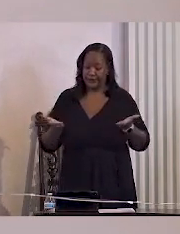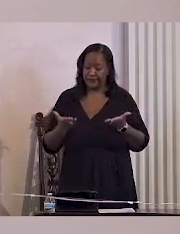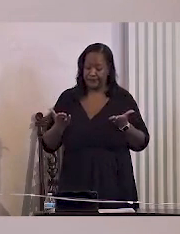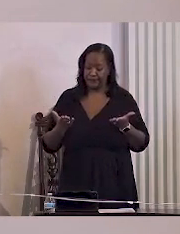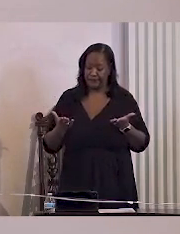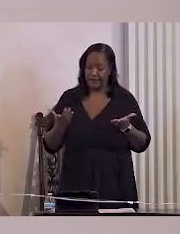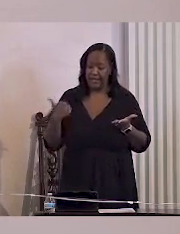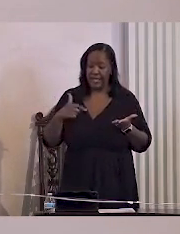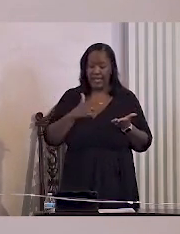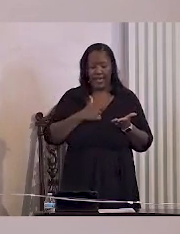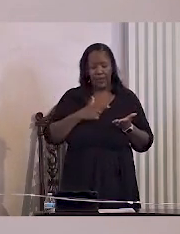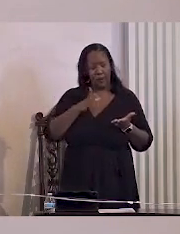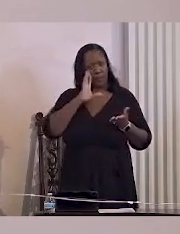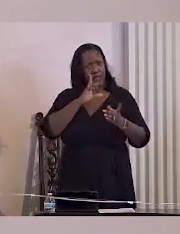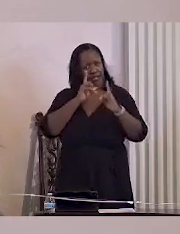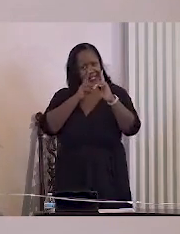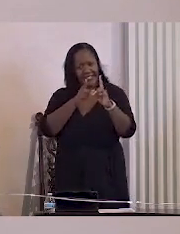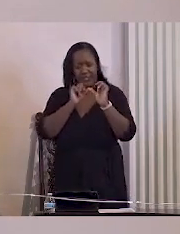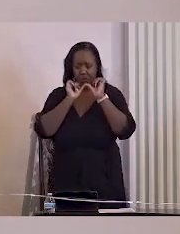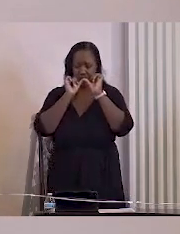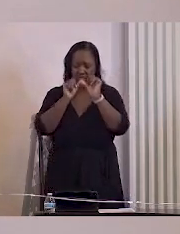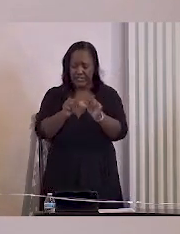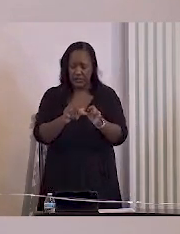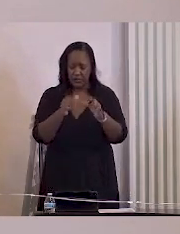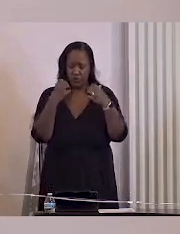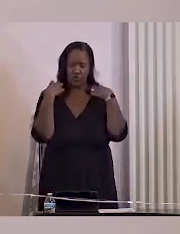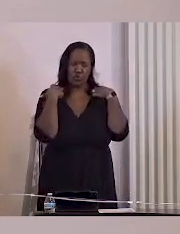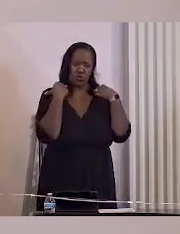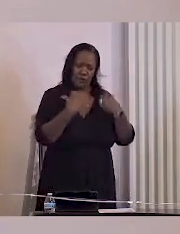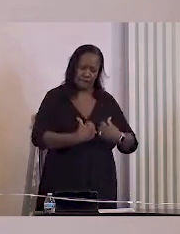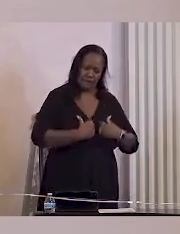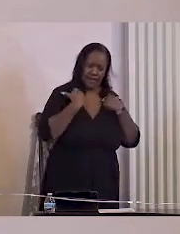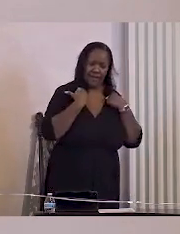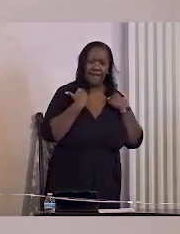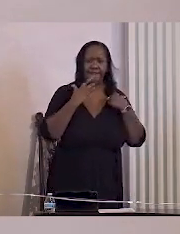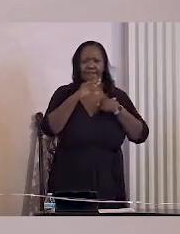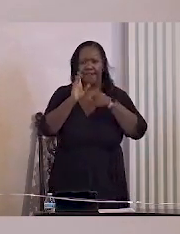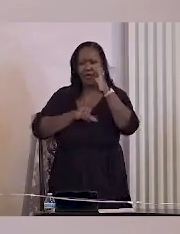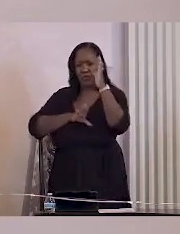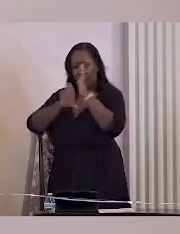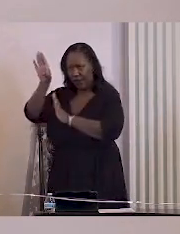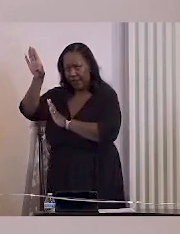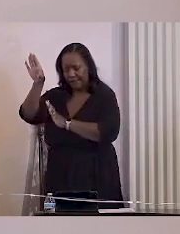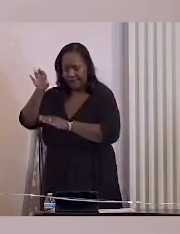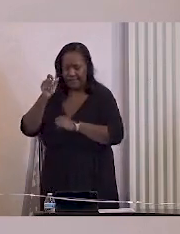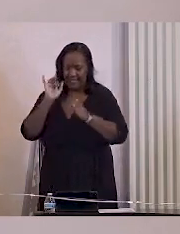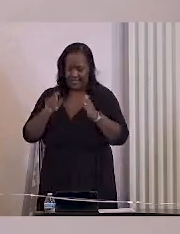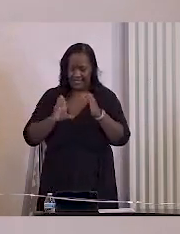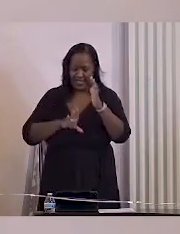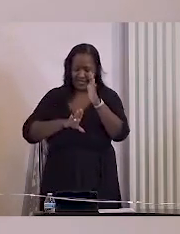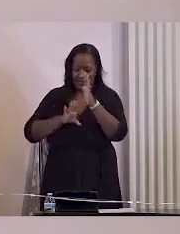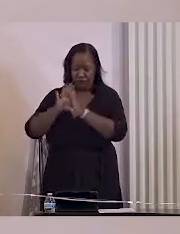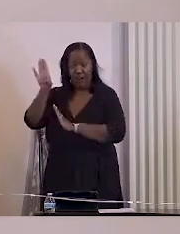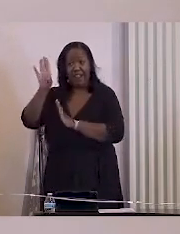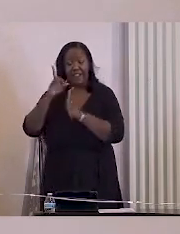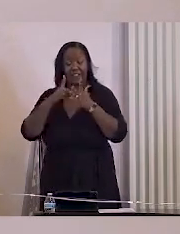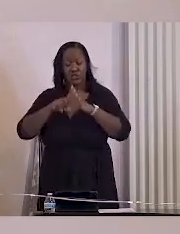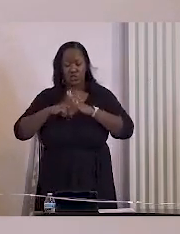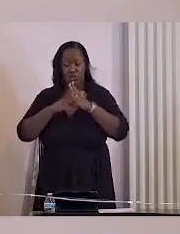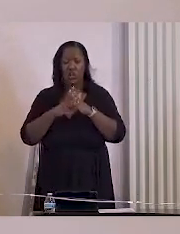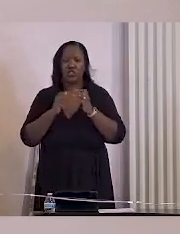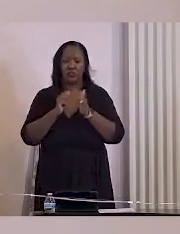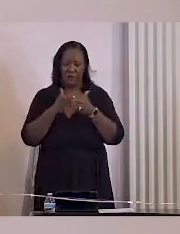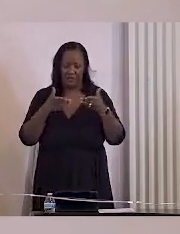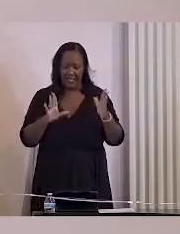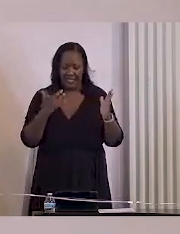And we intend on continuing to not only survive, but to thrive. That thriving starts with allowing ourselves